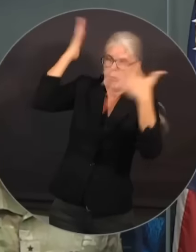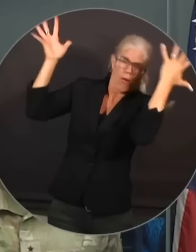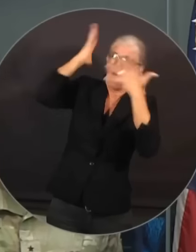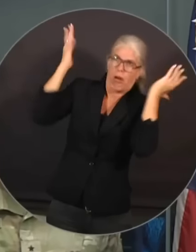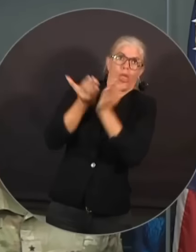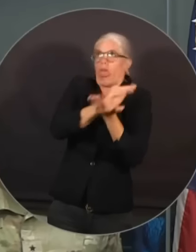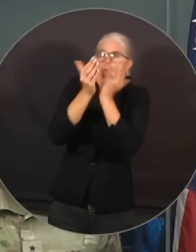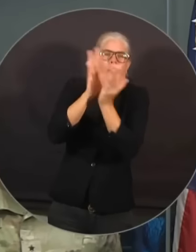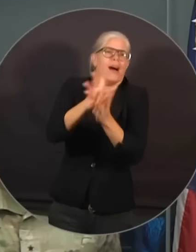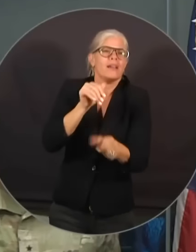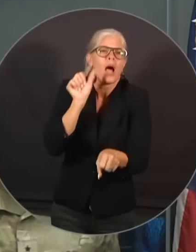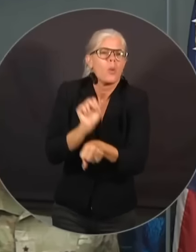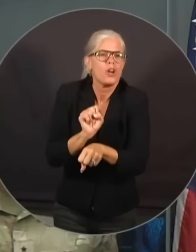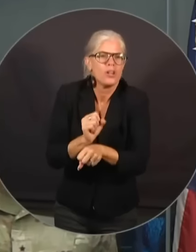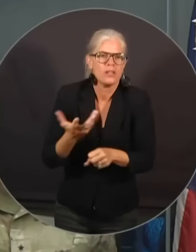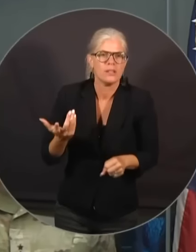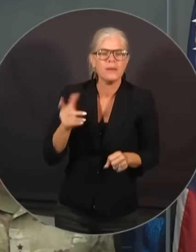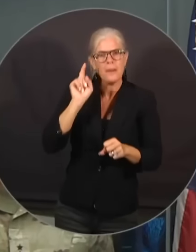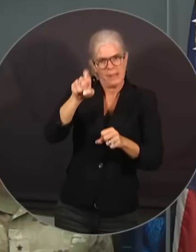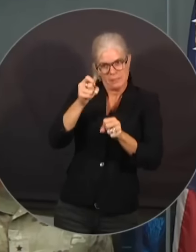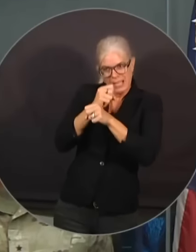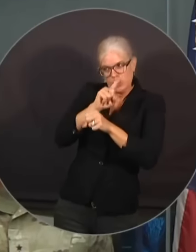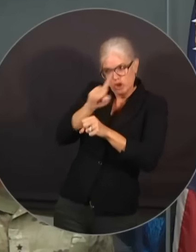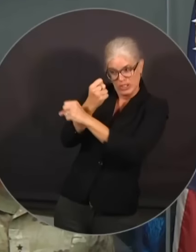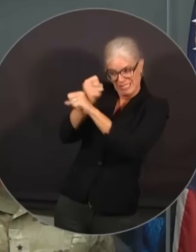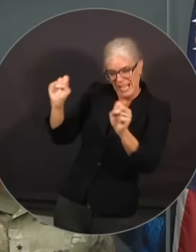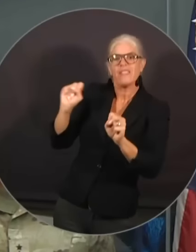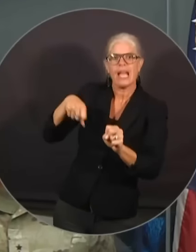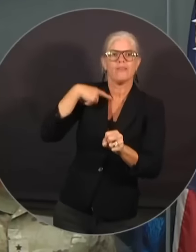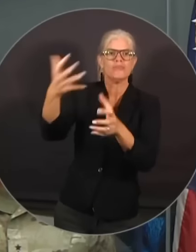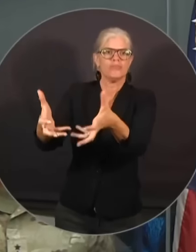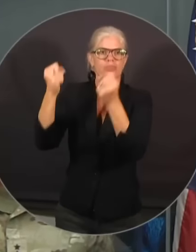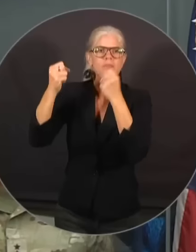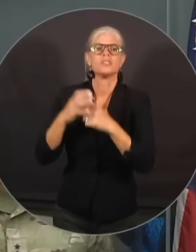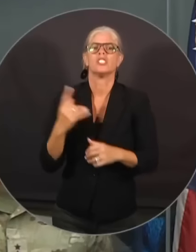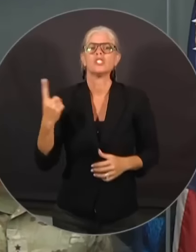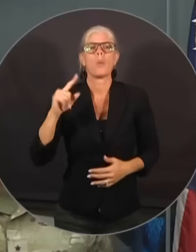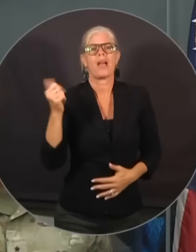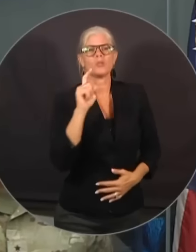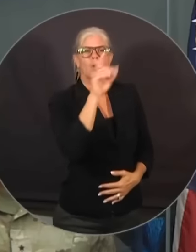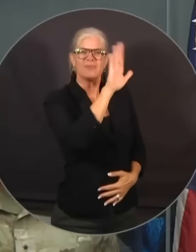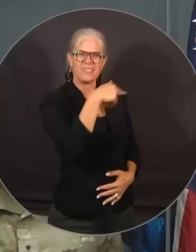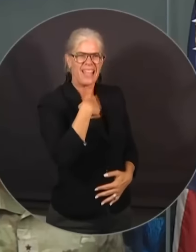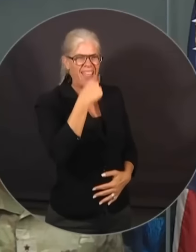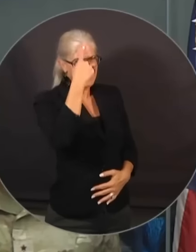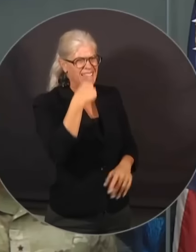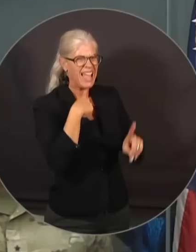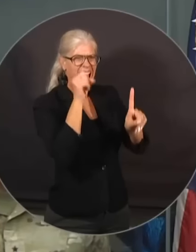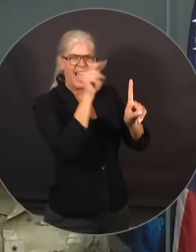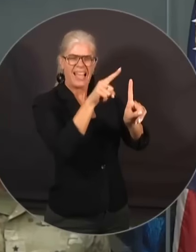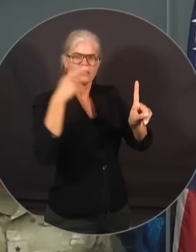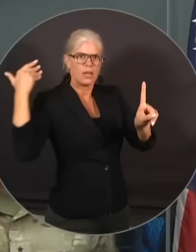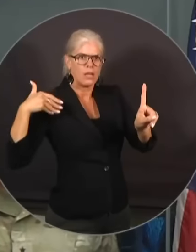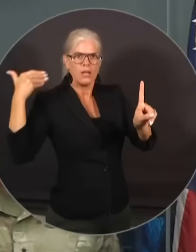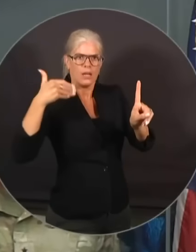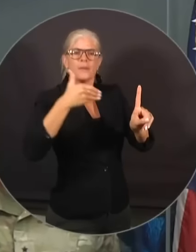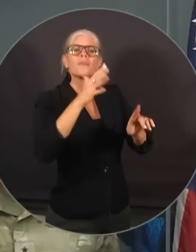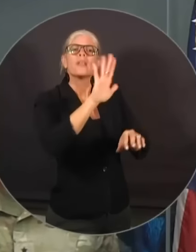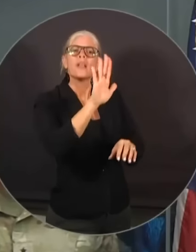makes landfall, it's going to be really hazardous. Governor, I ask you this, I think, every time we have a hurricane. Do you feel like the state has